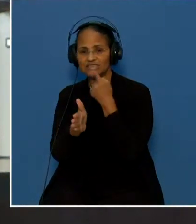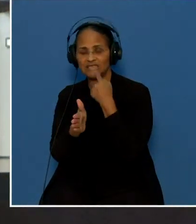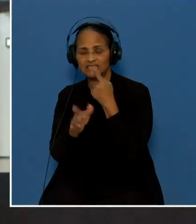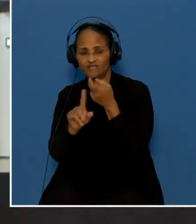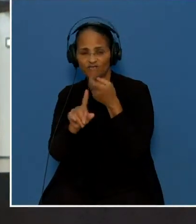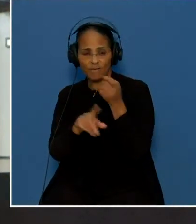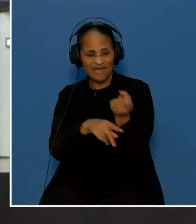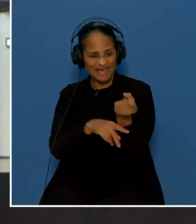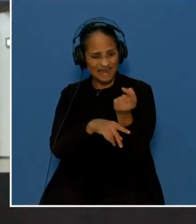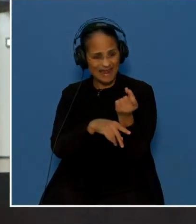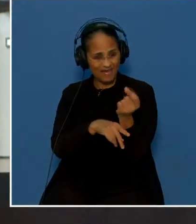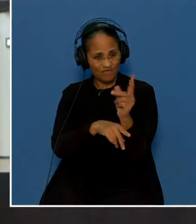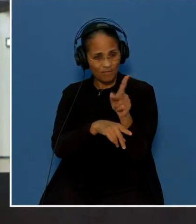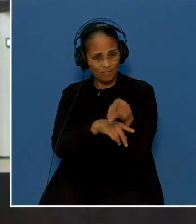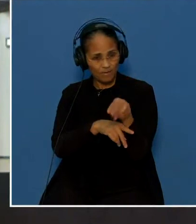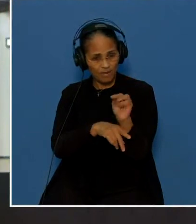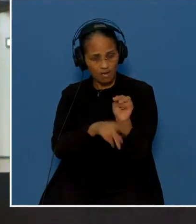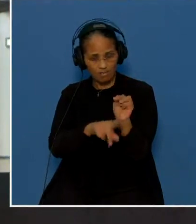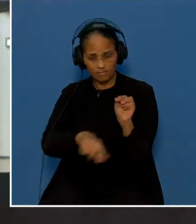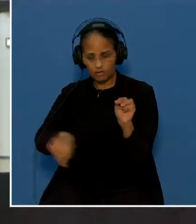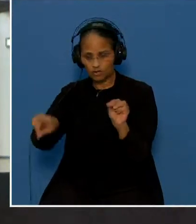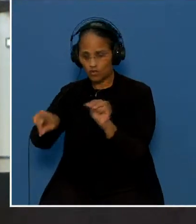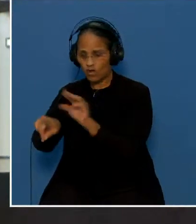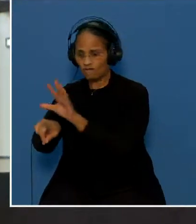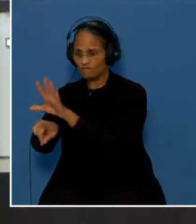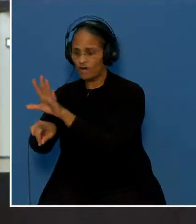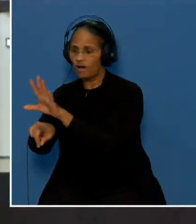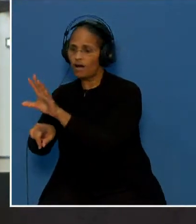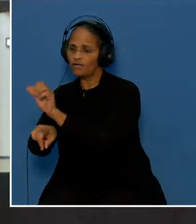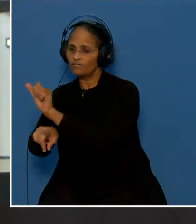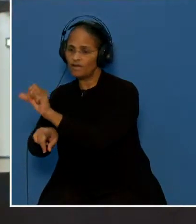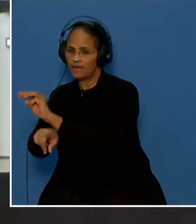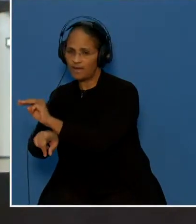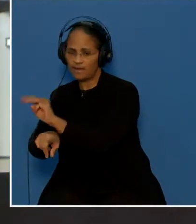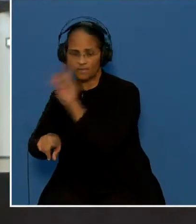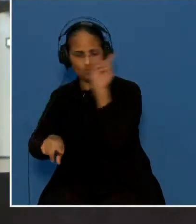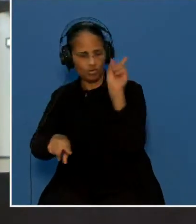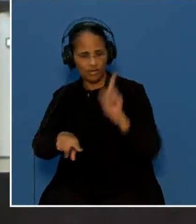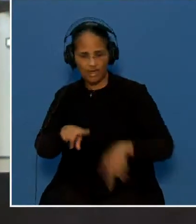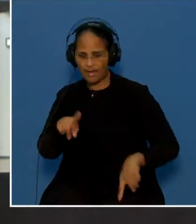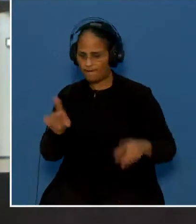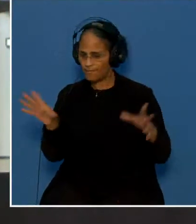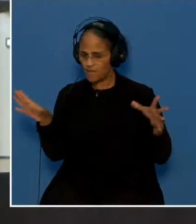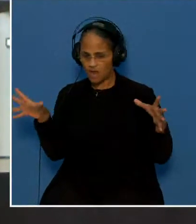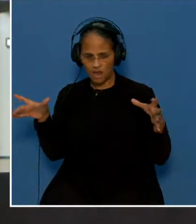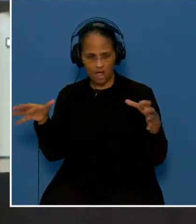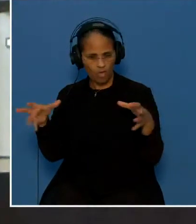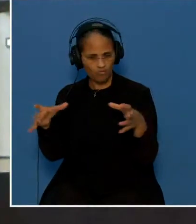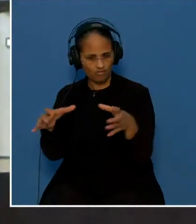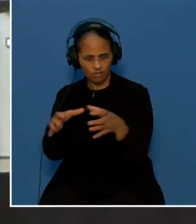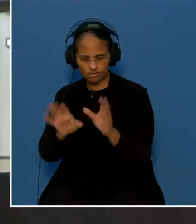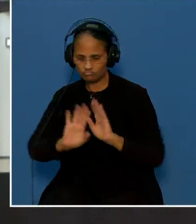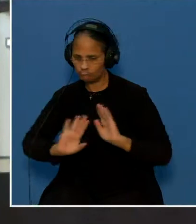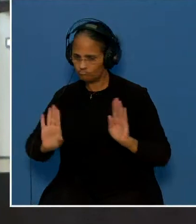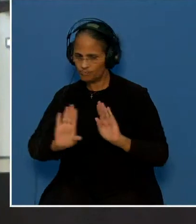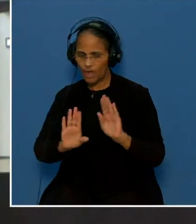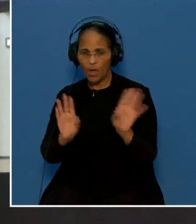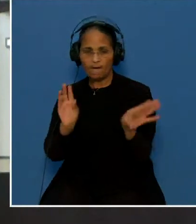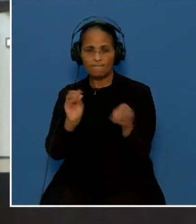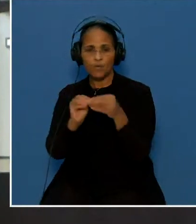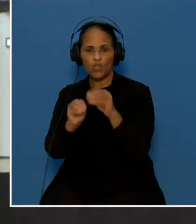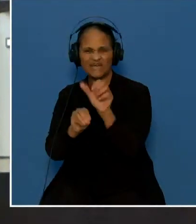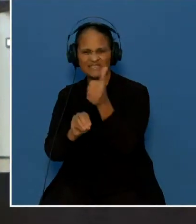11 to 5 a.m. There can't be any gatherings of more than 10